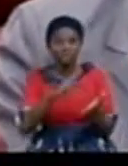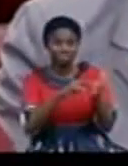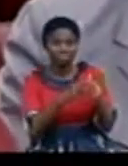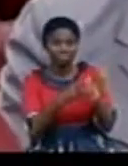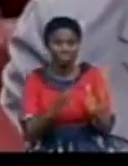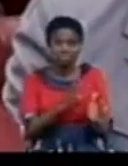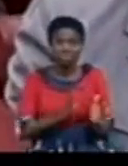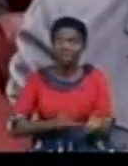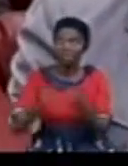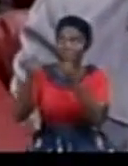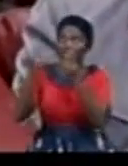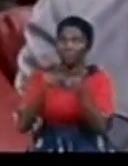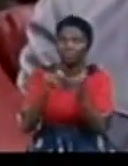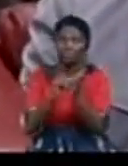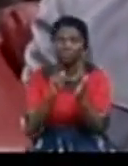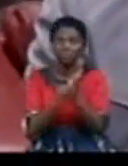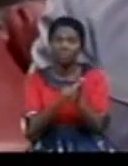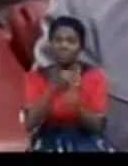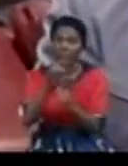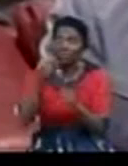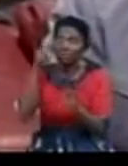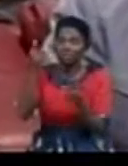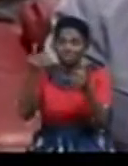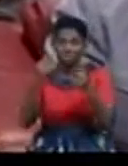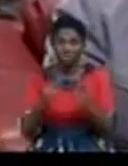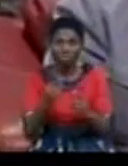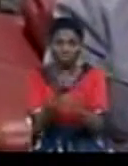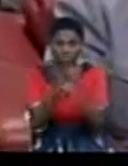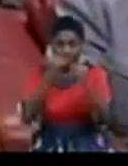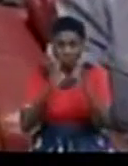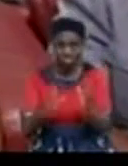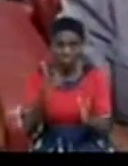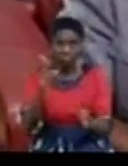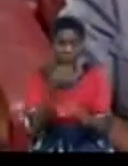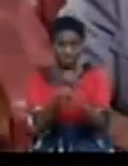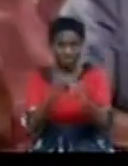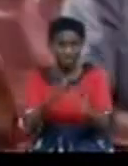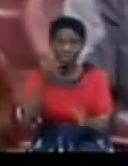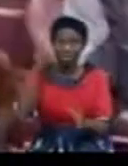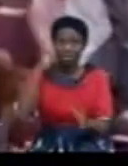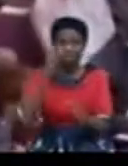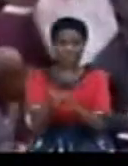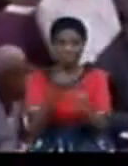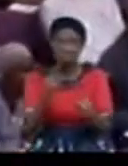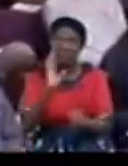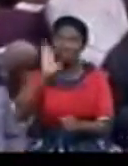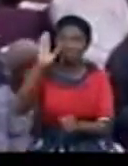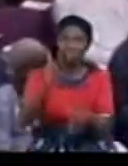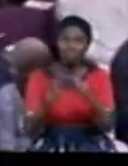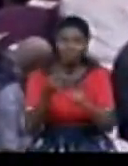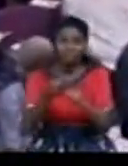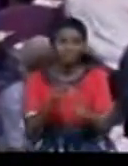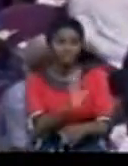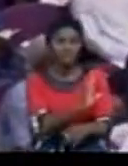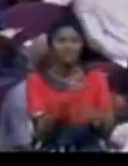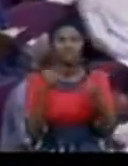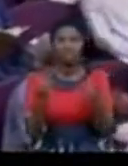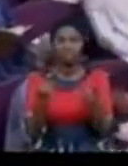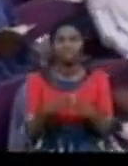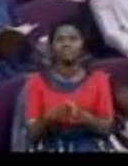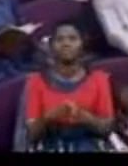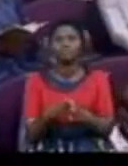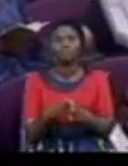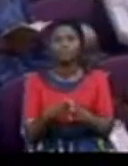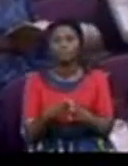the Savior, he is the Redeemer. He will save his people from their sins. Look at that